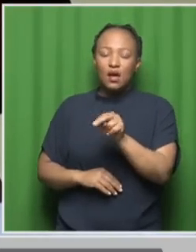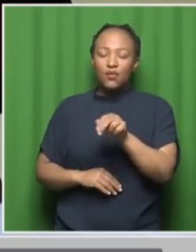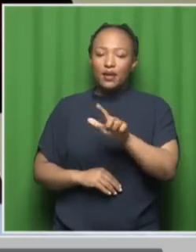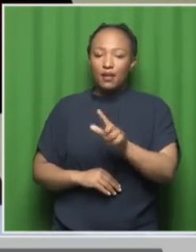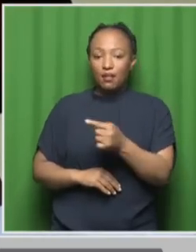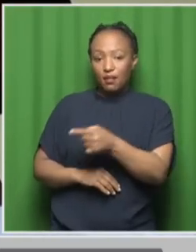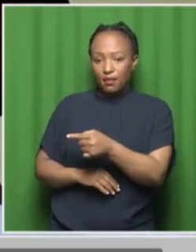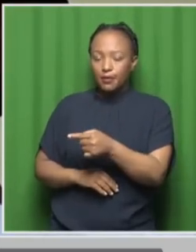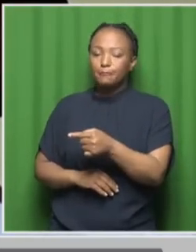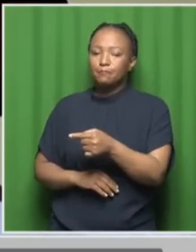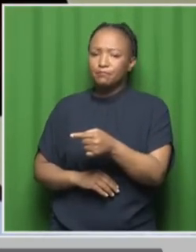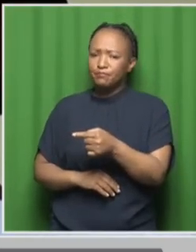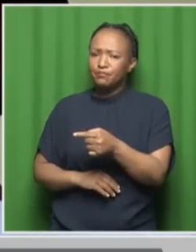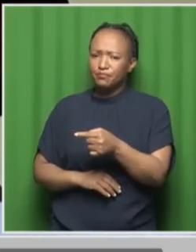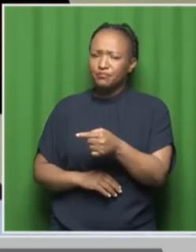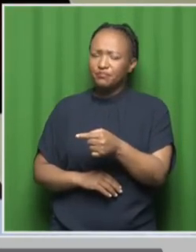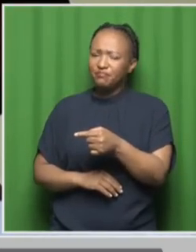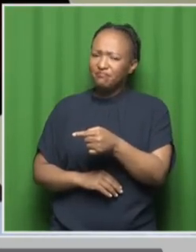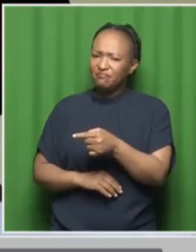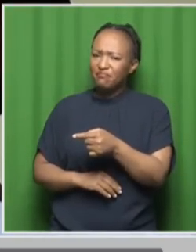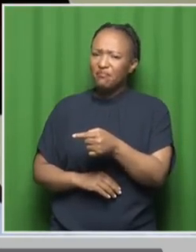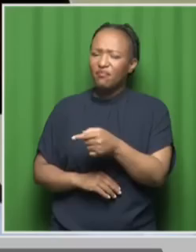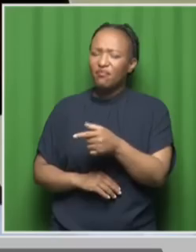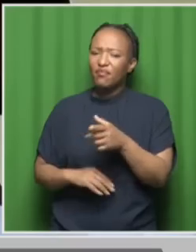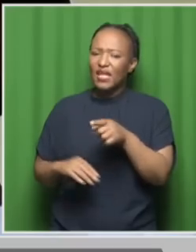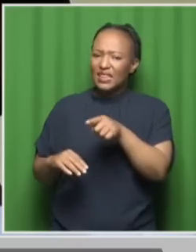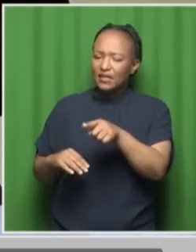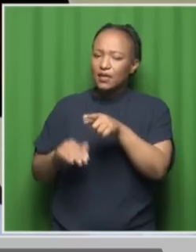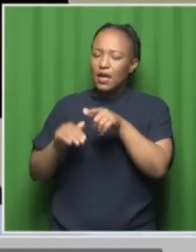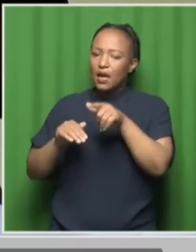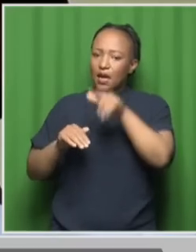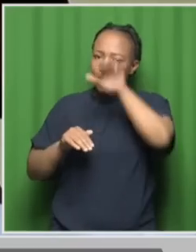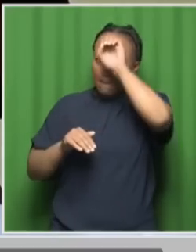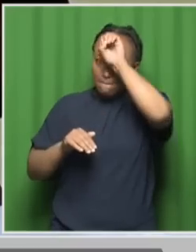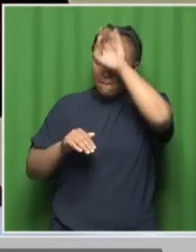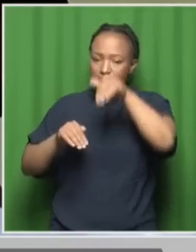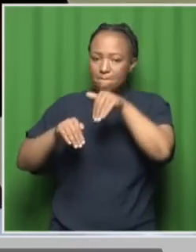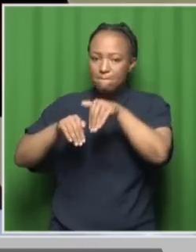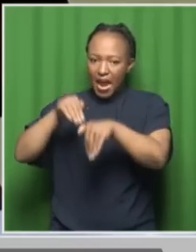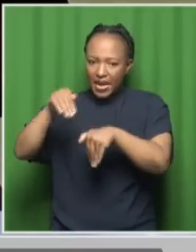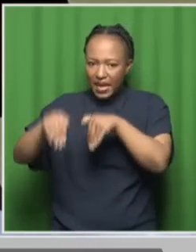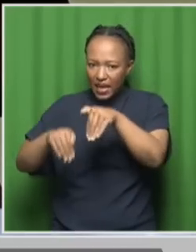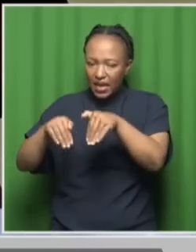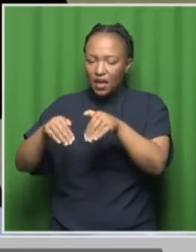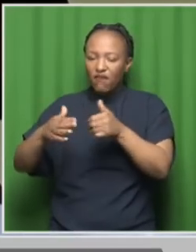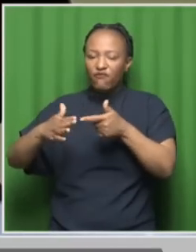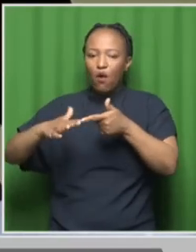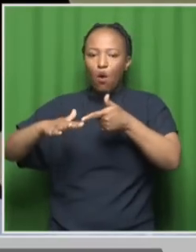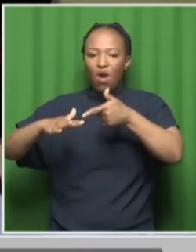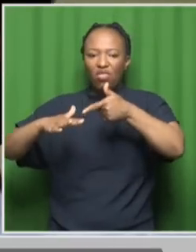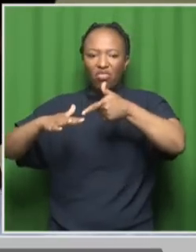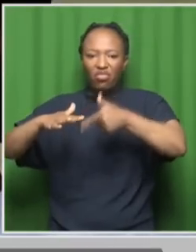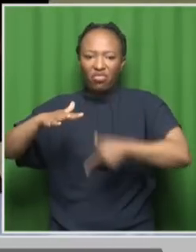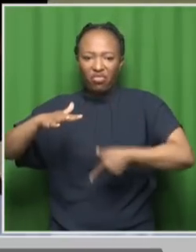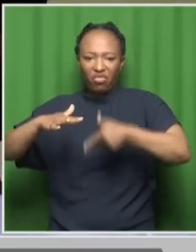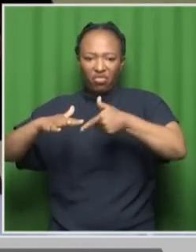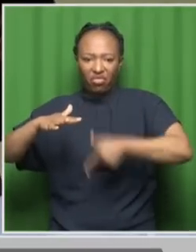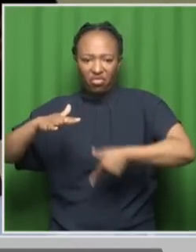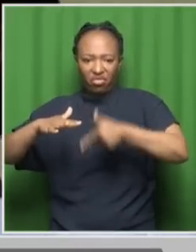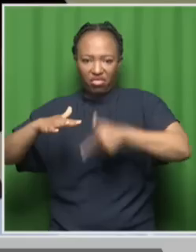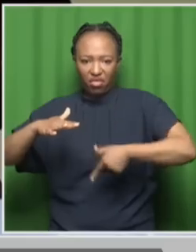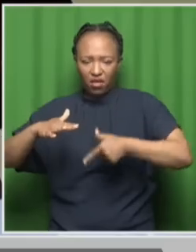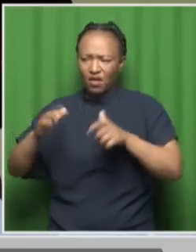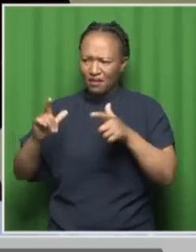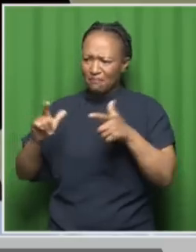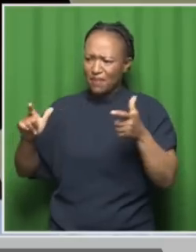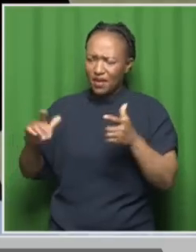is the scope of artisanal mining in South Africa? Because if I remember